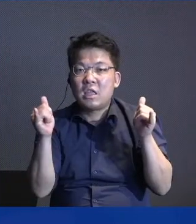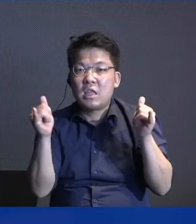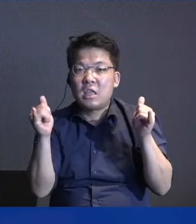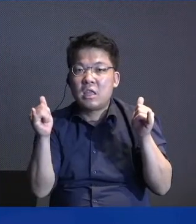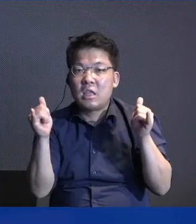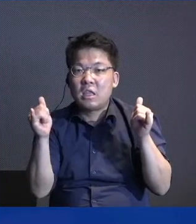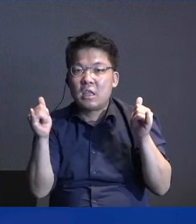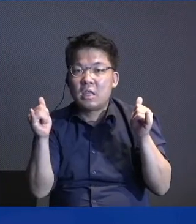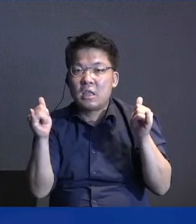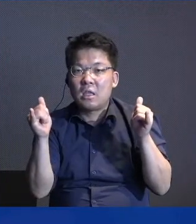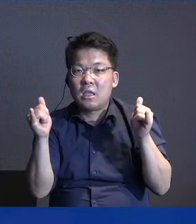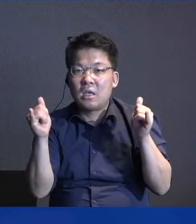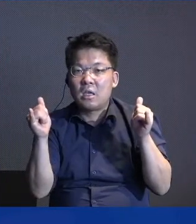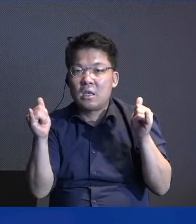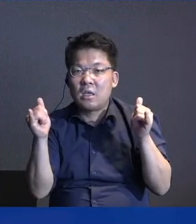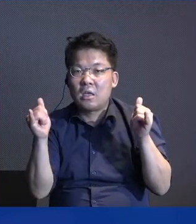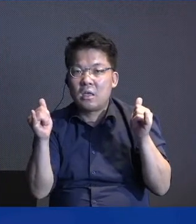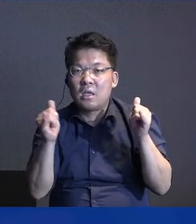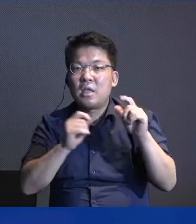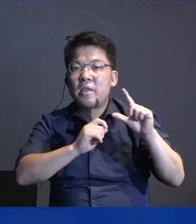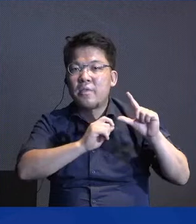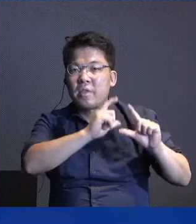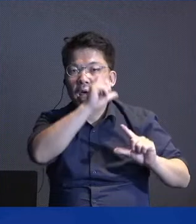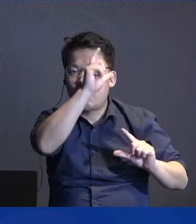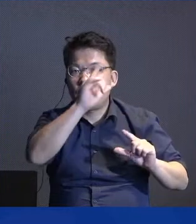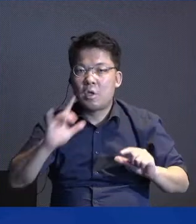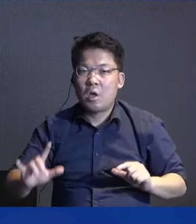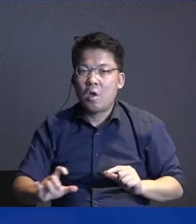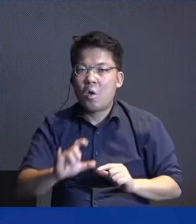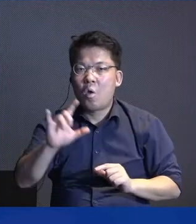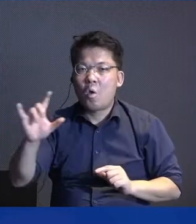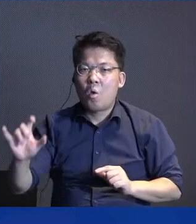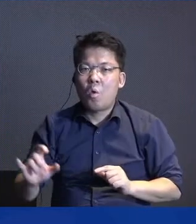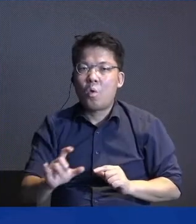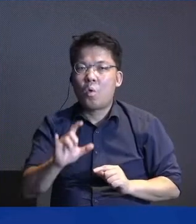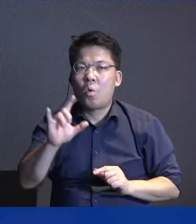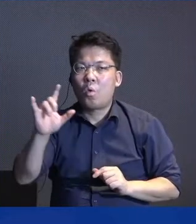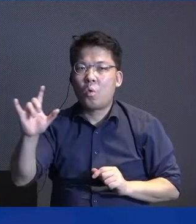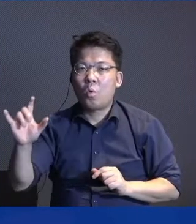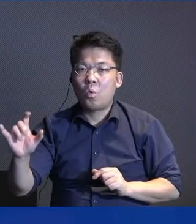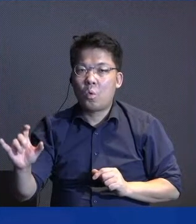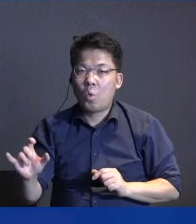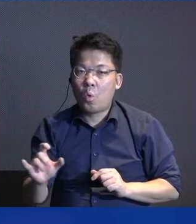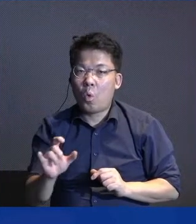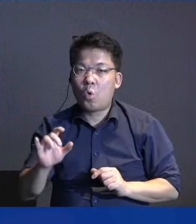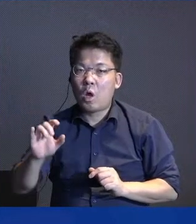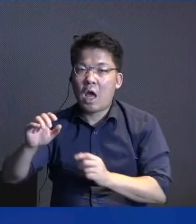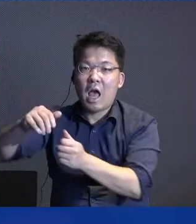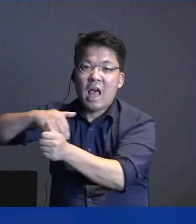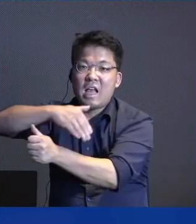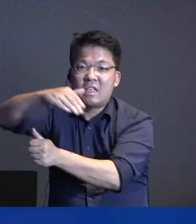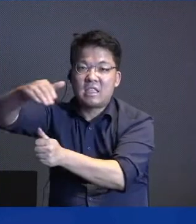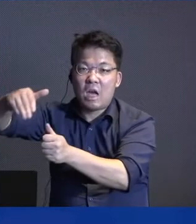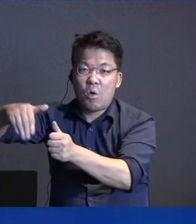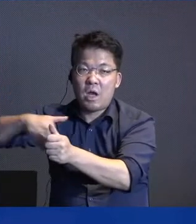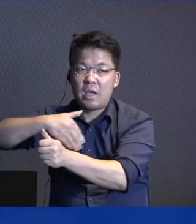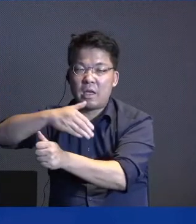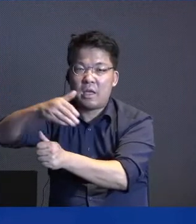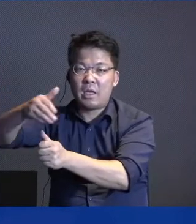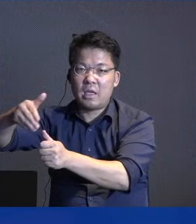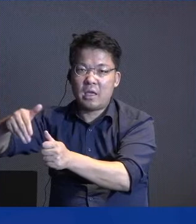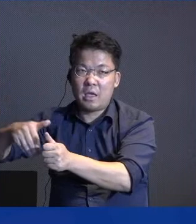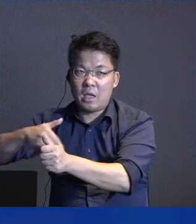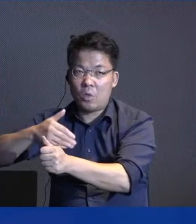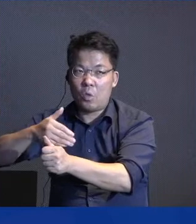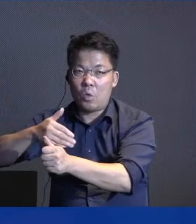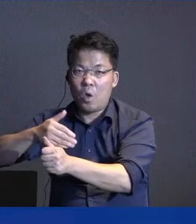the pandemic. For example, a study indicated no significant difference in COVID-19